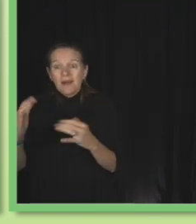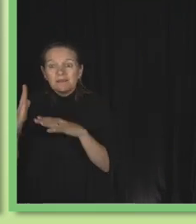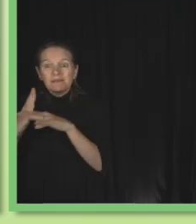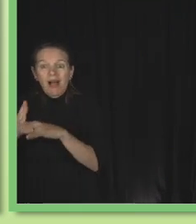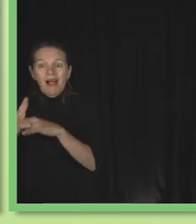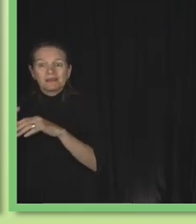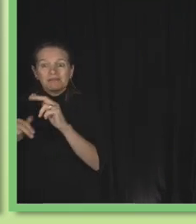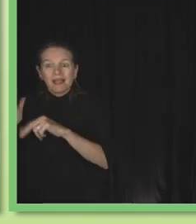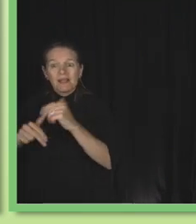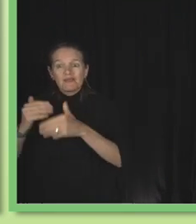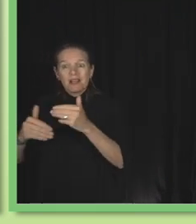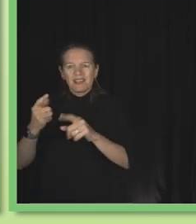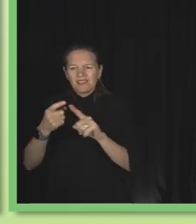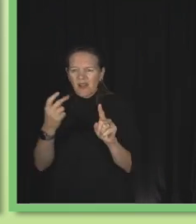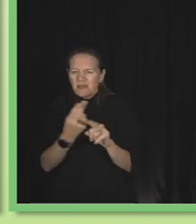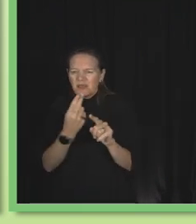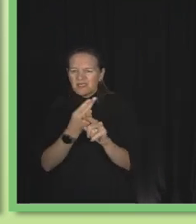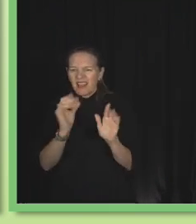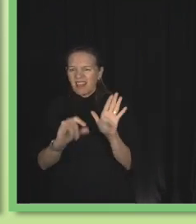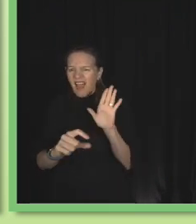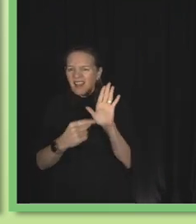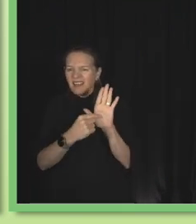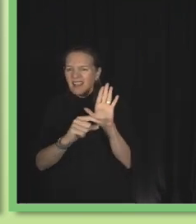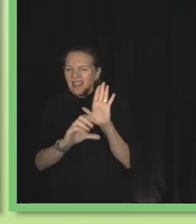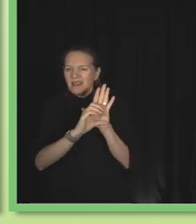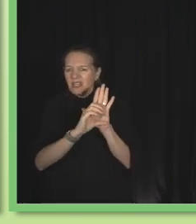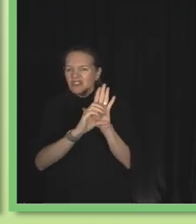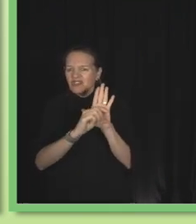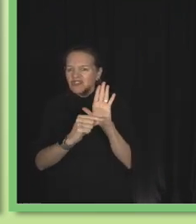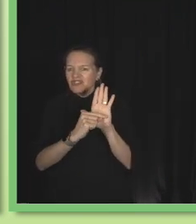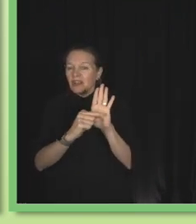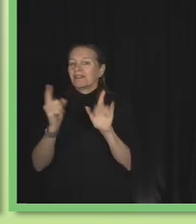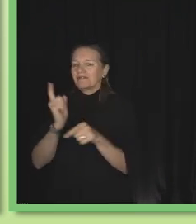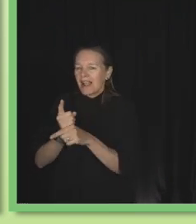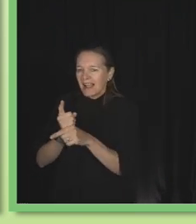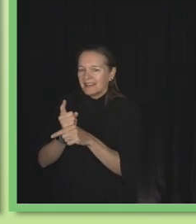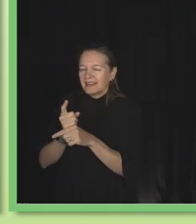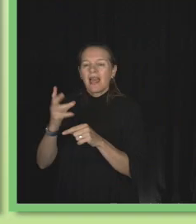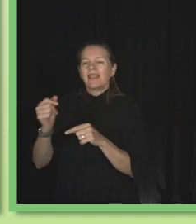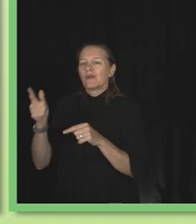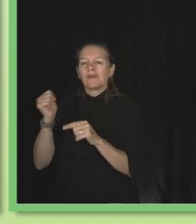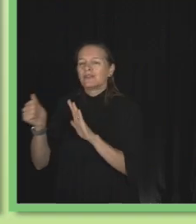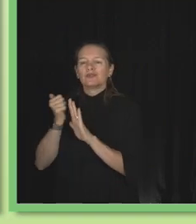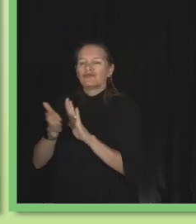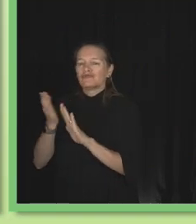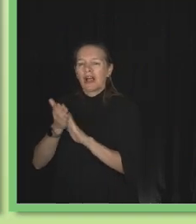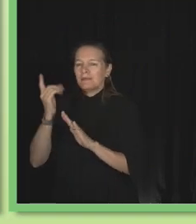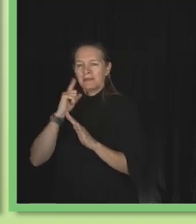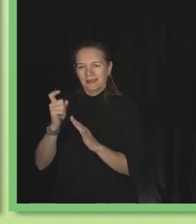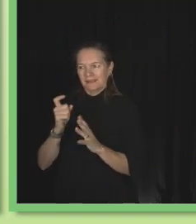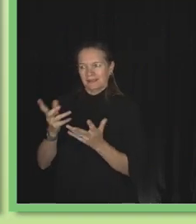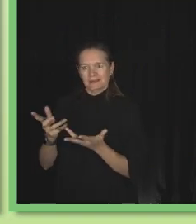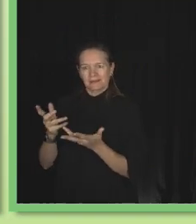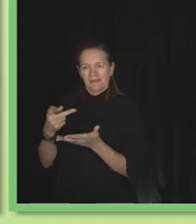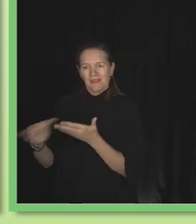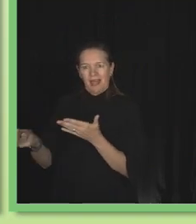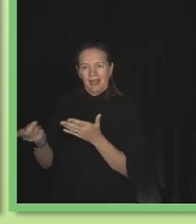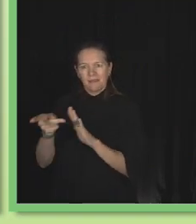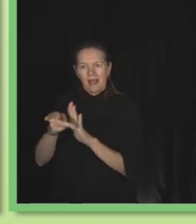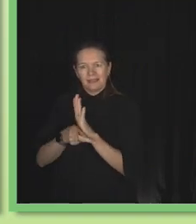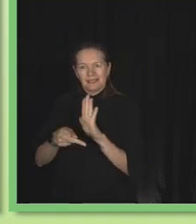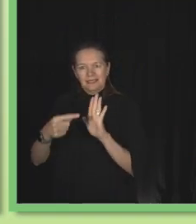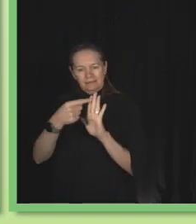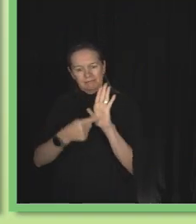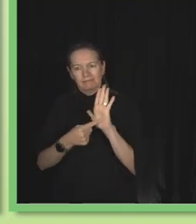from using the compromised image. Precisely. The build process refused to run because the compiler image failed the SLSA policy. Now let's